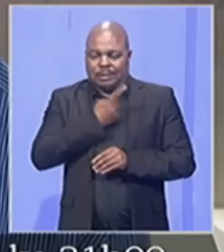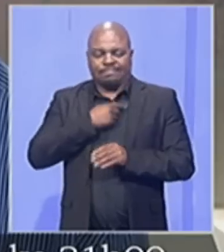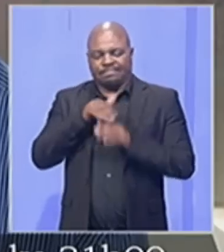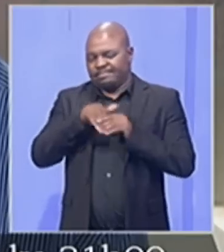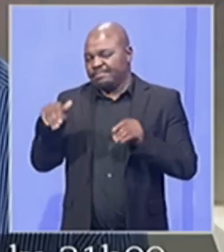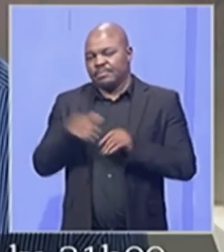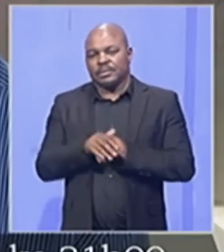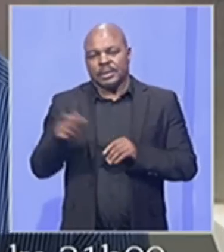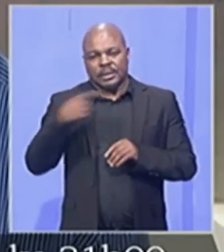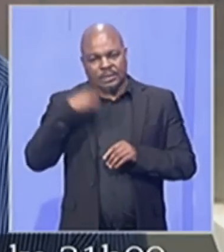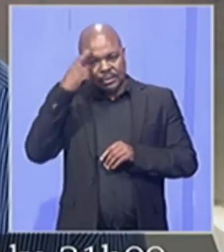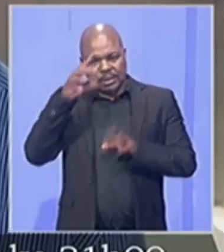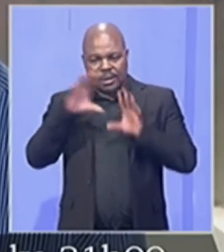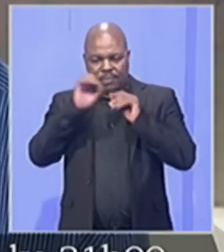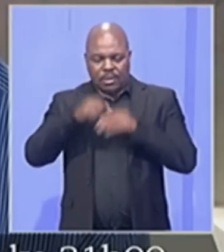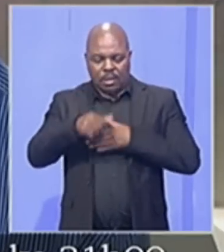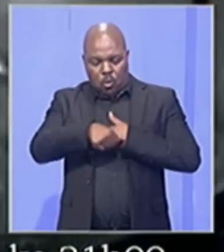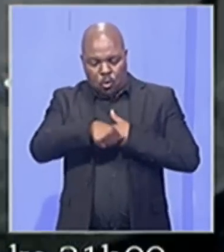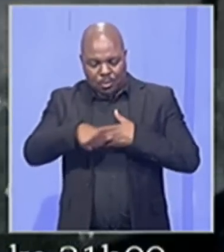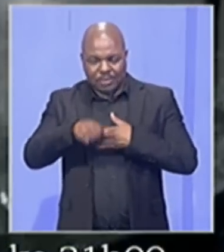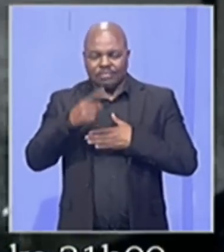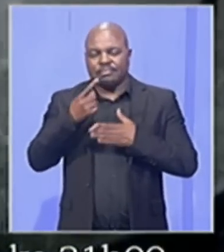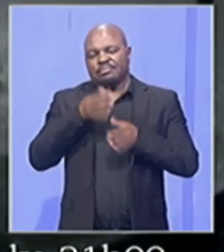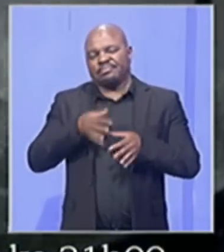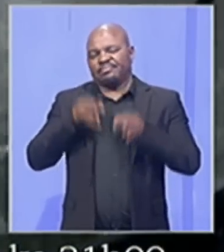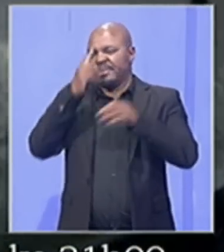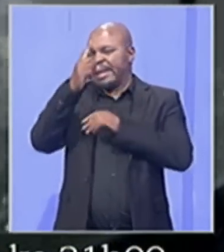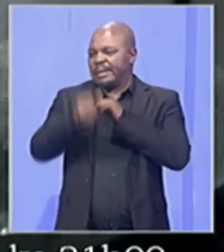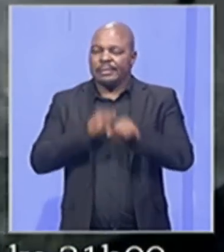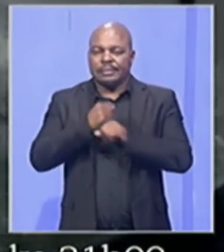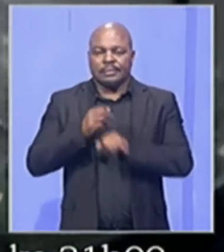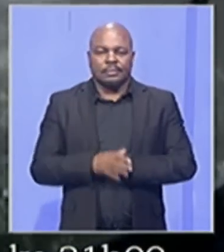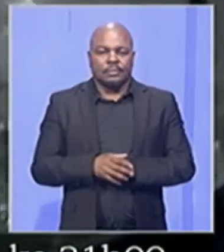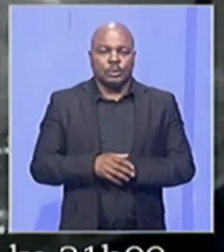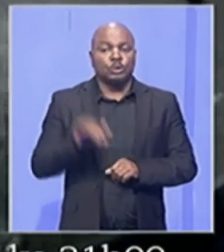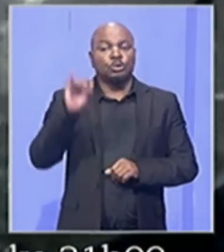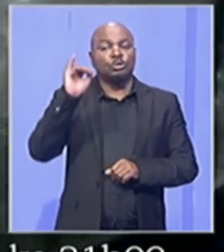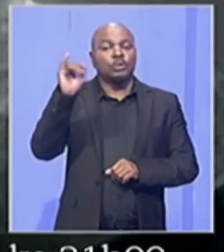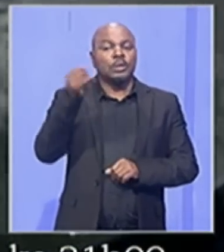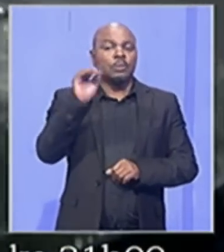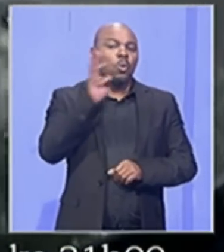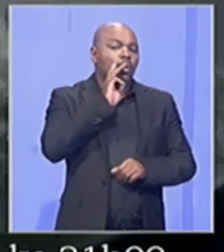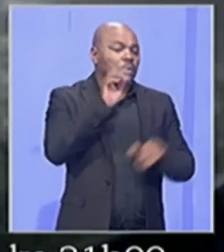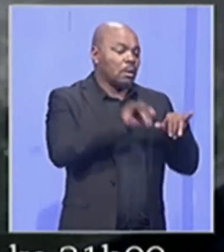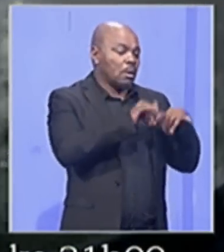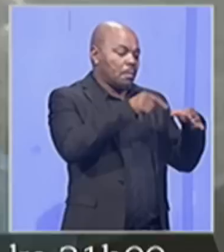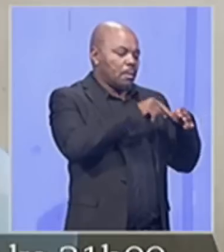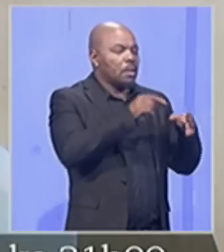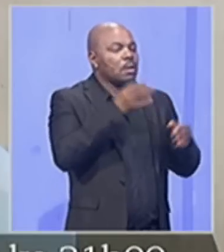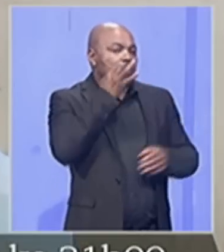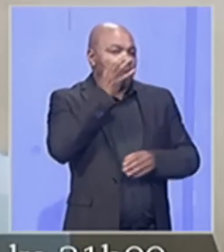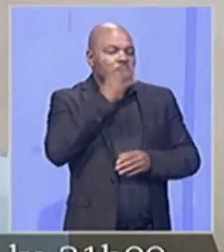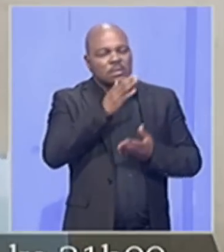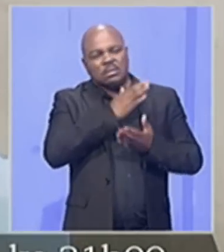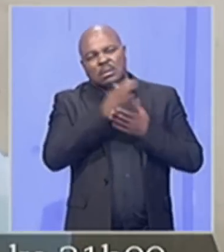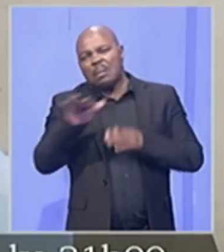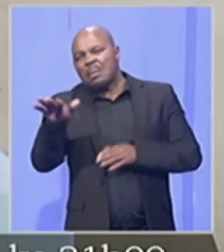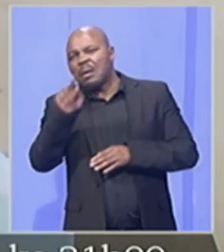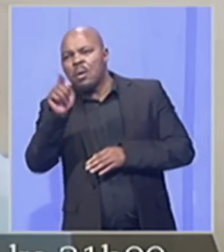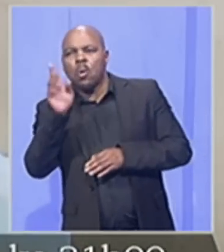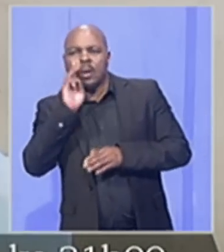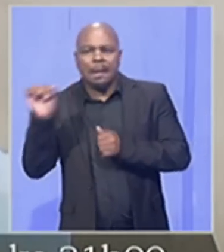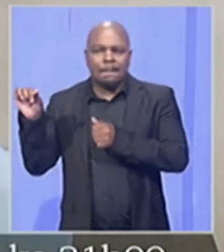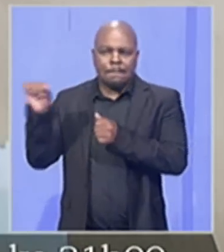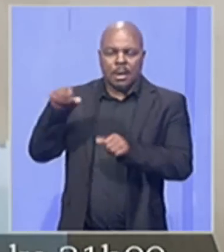to postpone and have the operation done next year. Johannesburg Water e boletse ha metsi a se a tswa dipompong tsa dibaka tse ding